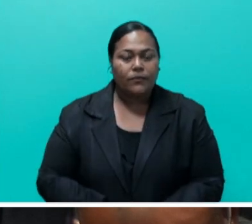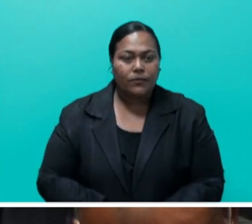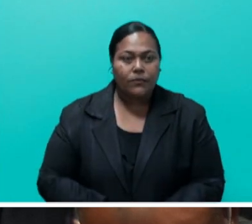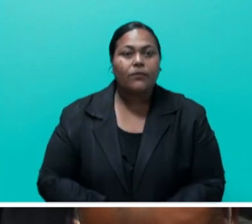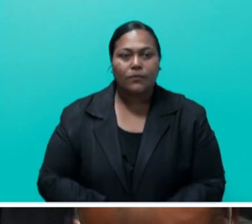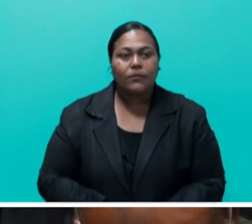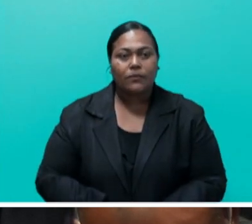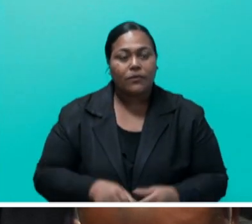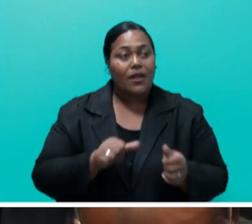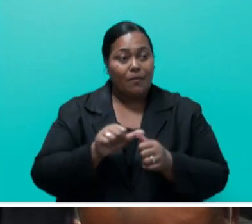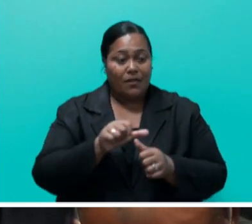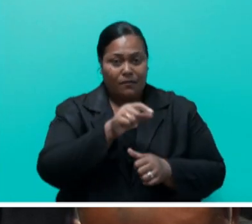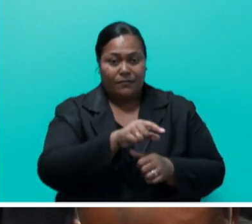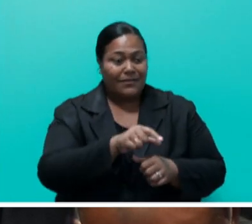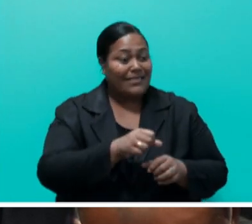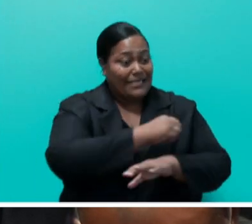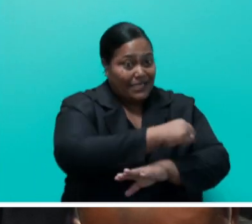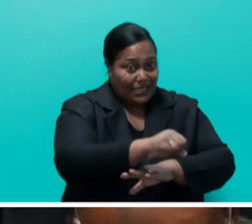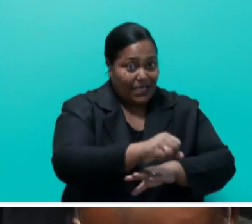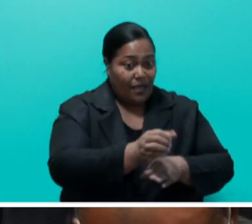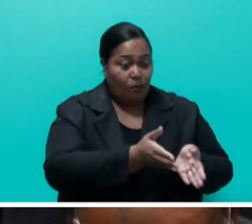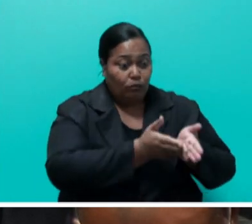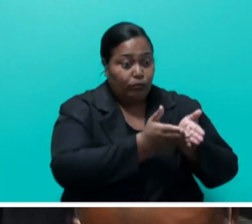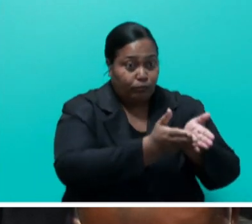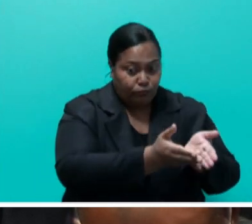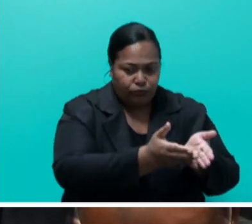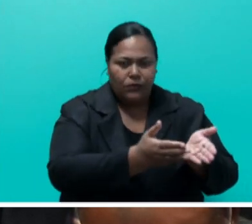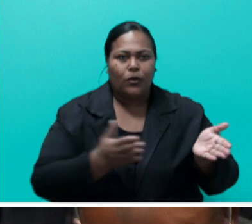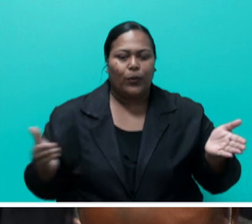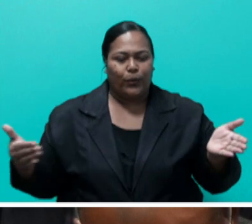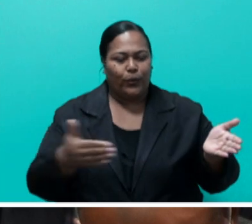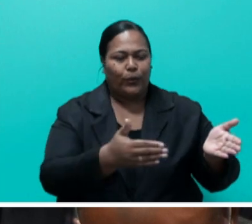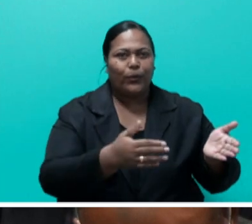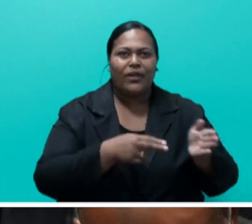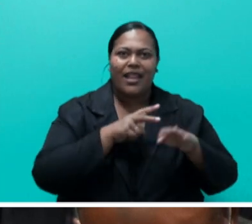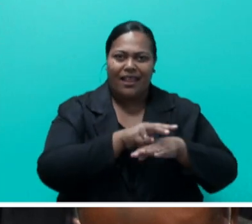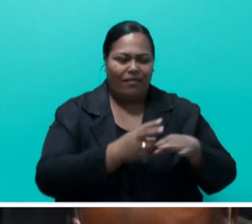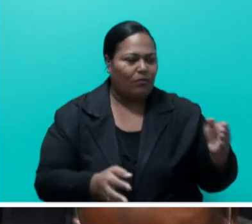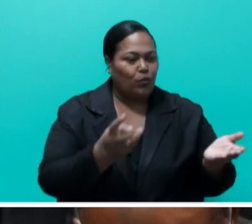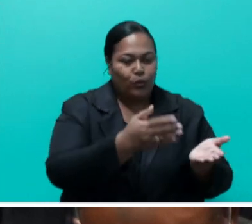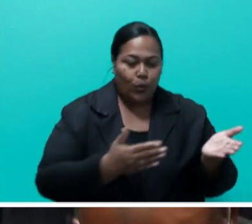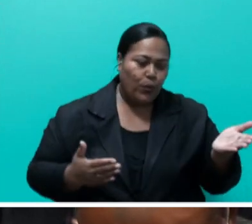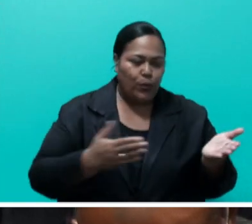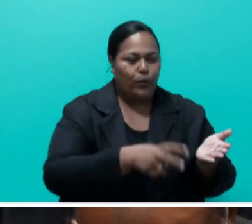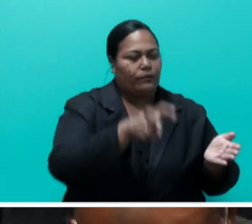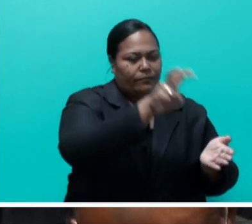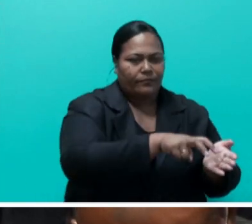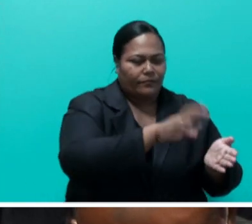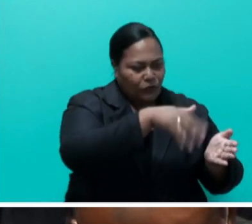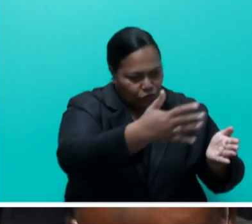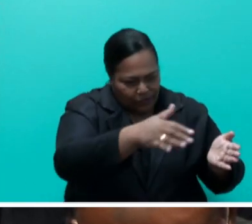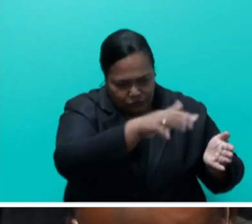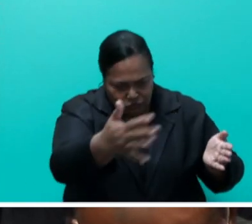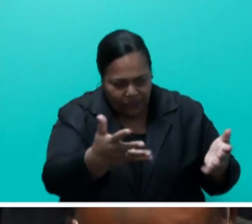better outlook out there in the sea, in our maritime zone, and also do boarding operations for suspected either